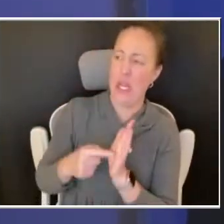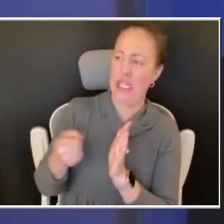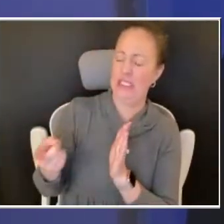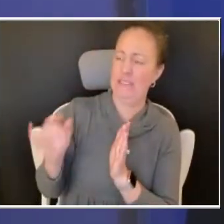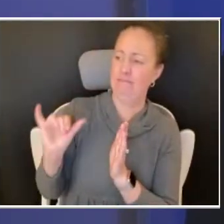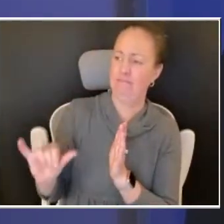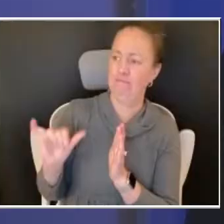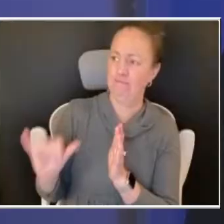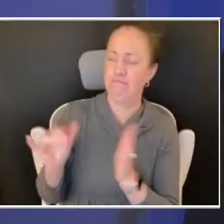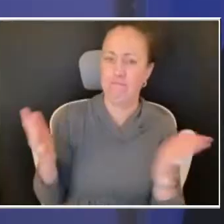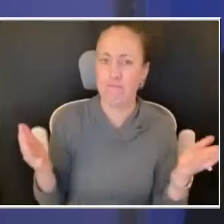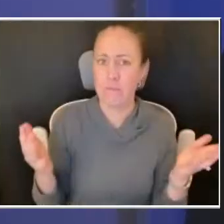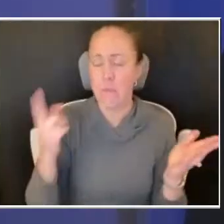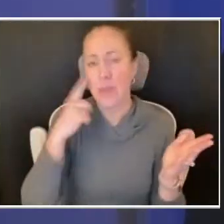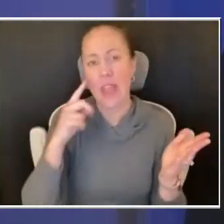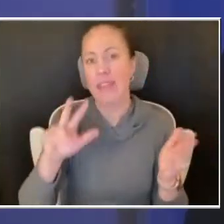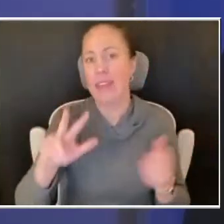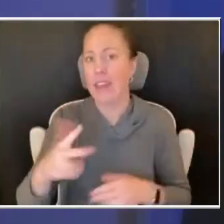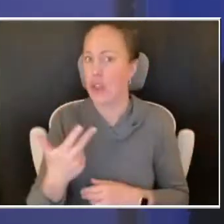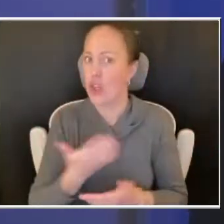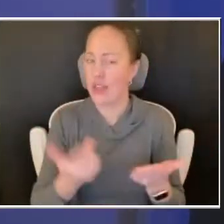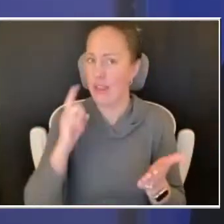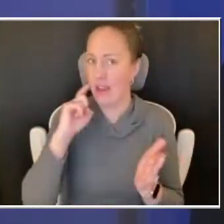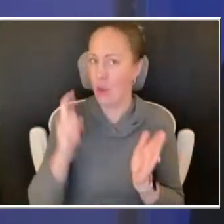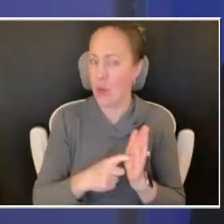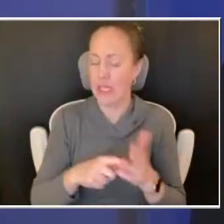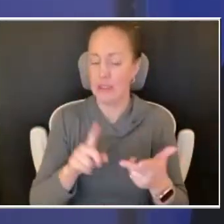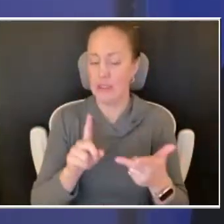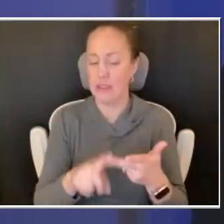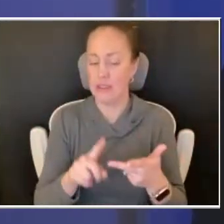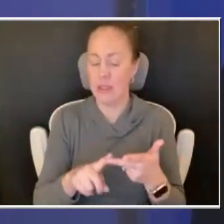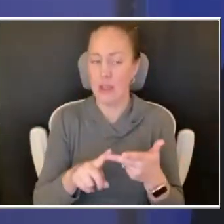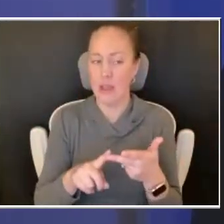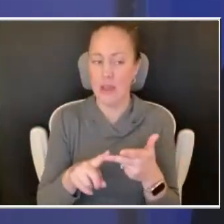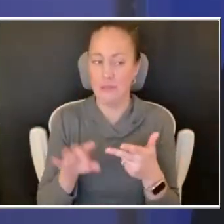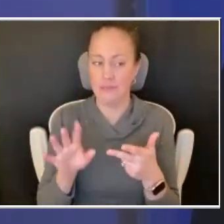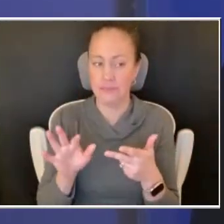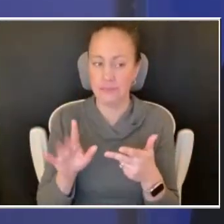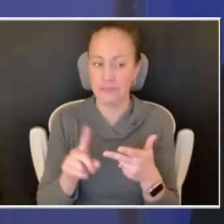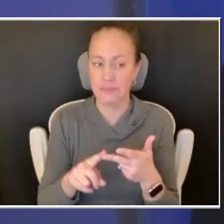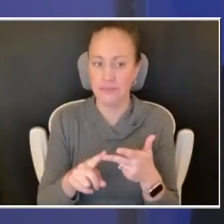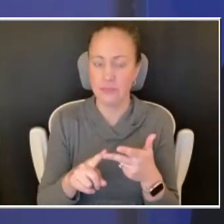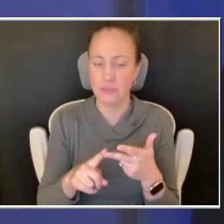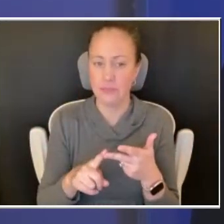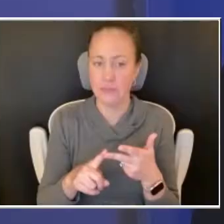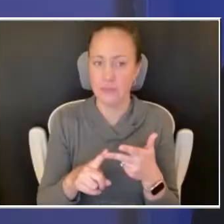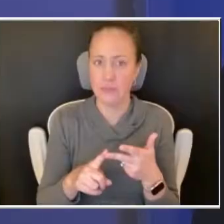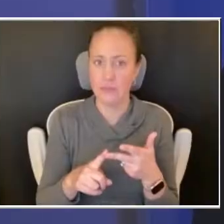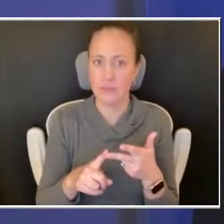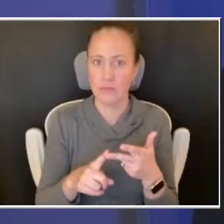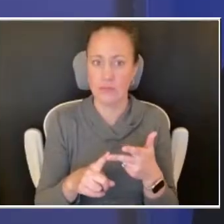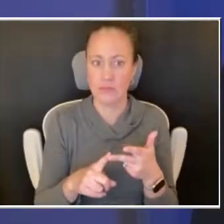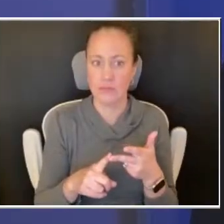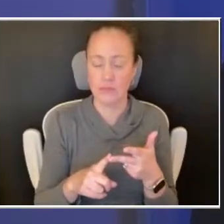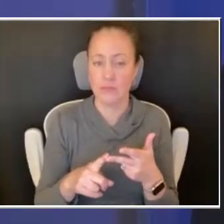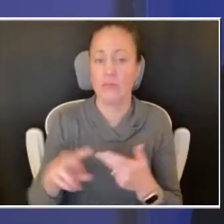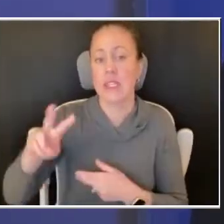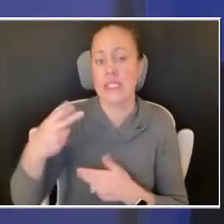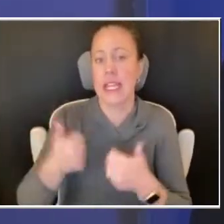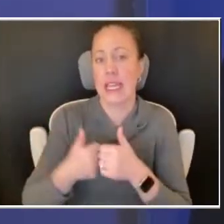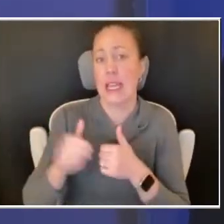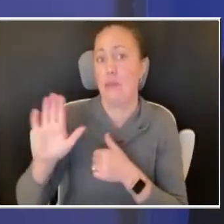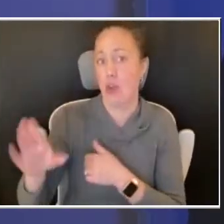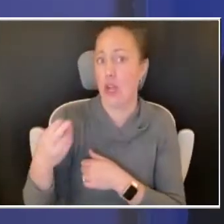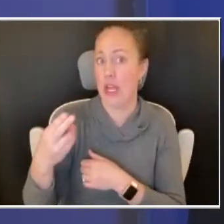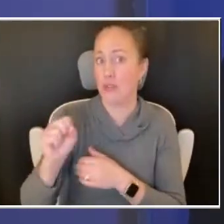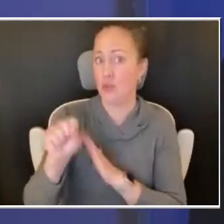then I think the third thing was when she was starting the second game of her high school season, and she had